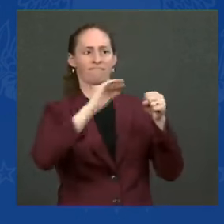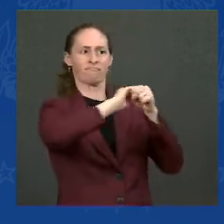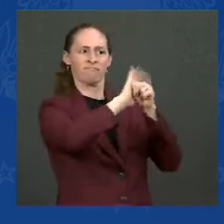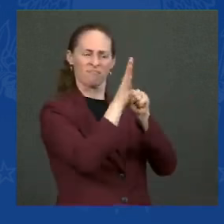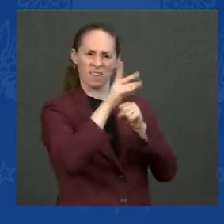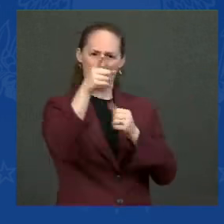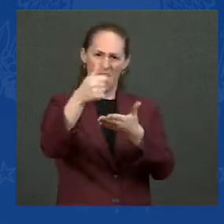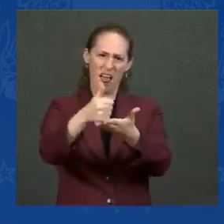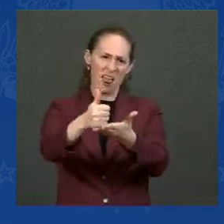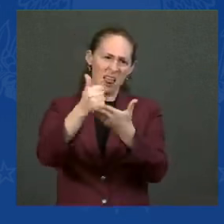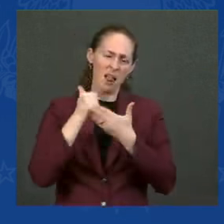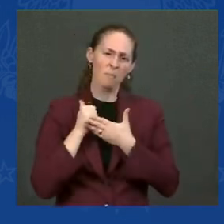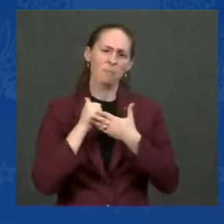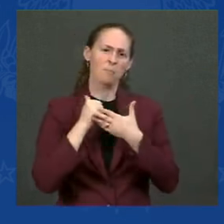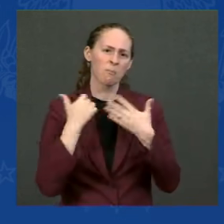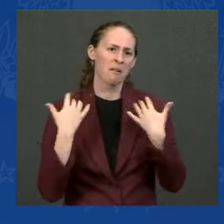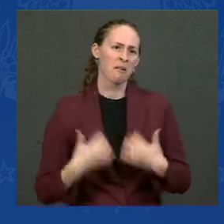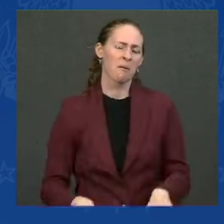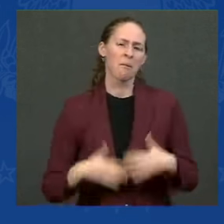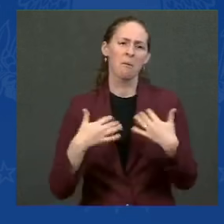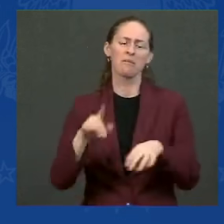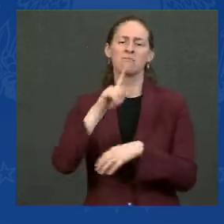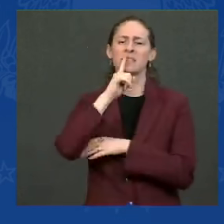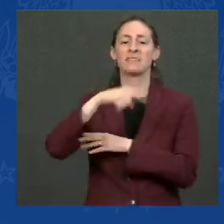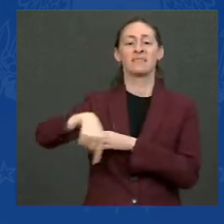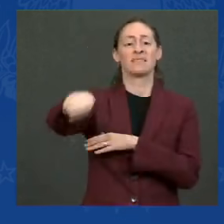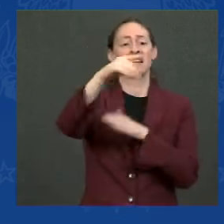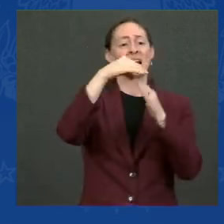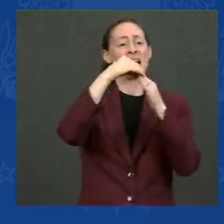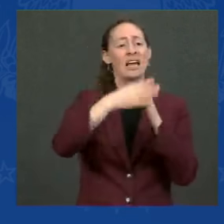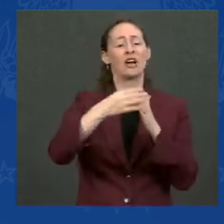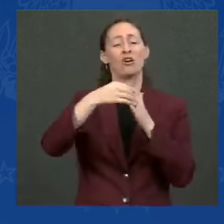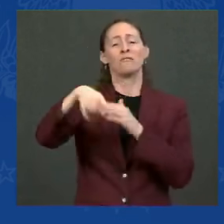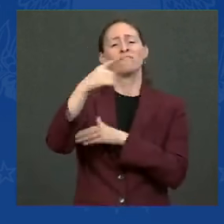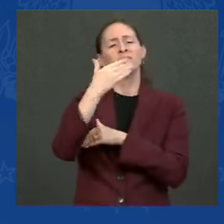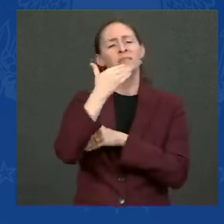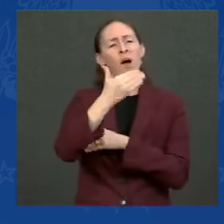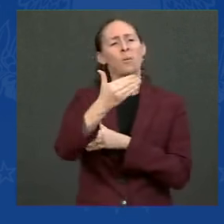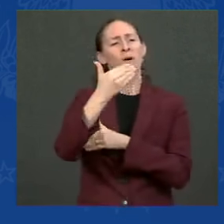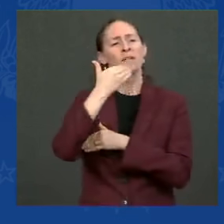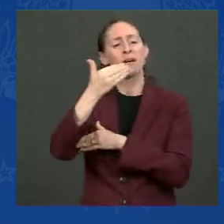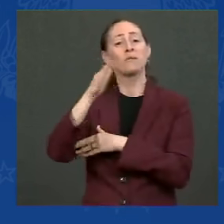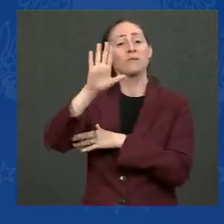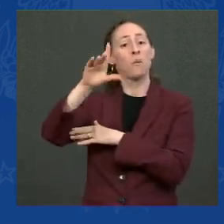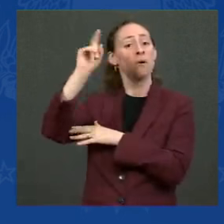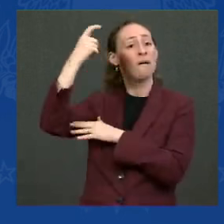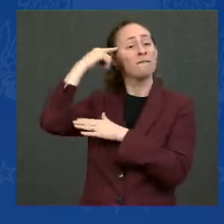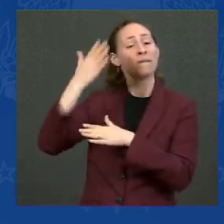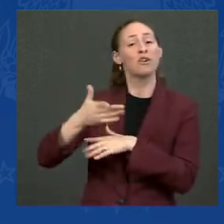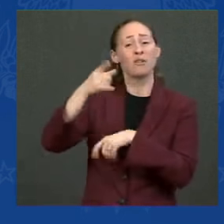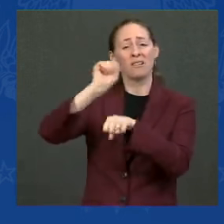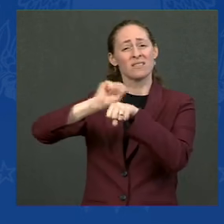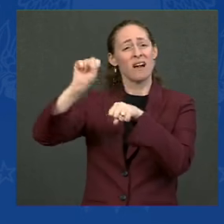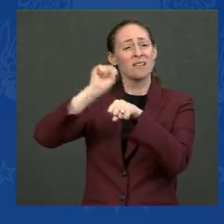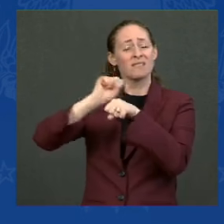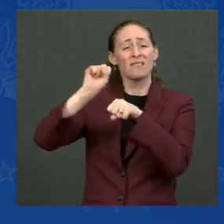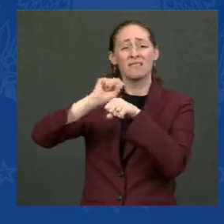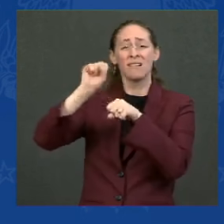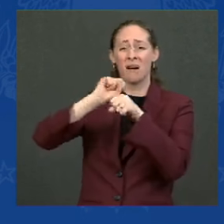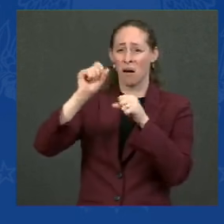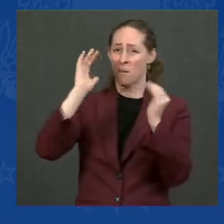leaders who are here today. JP, you, Governor, you've done more than about anybody I can think of in any state. I mean that